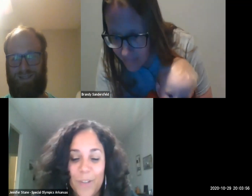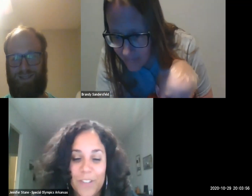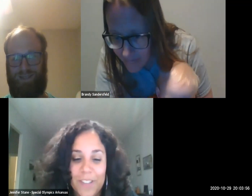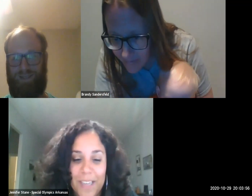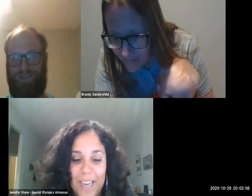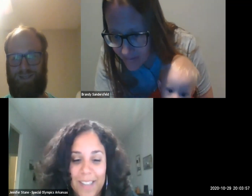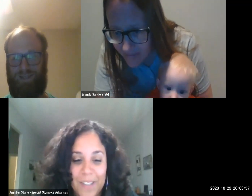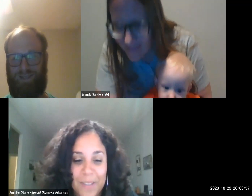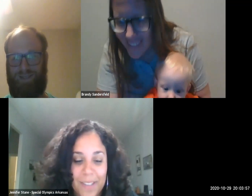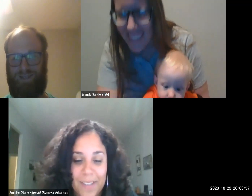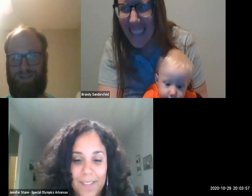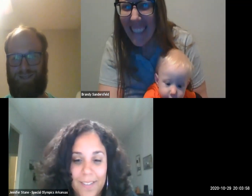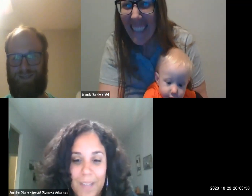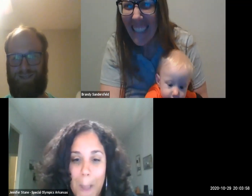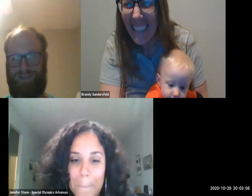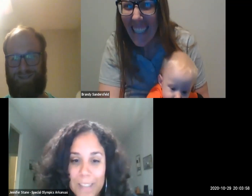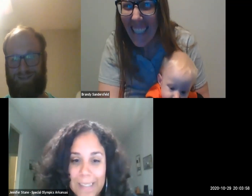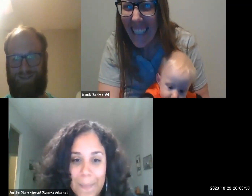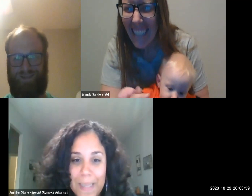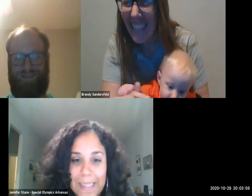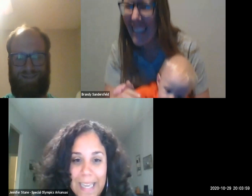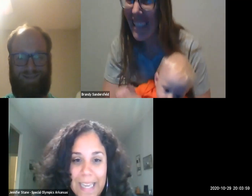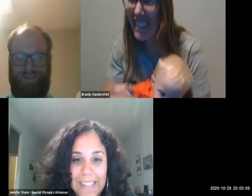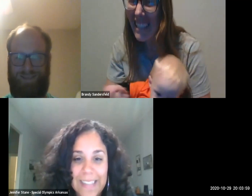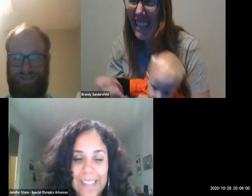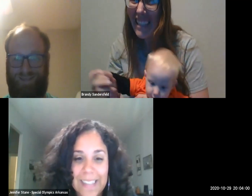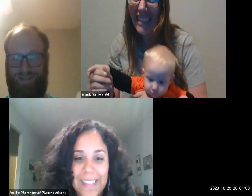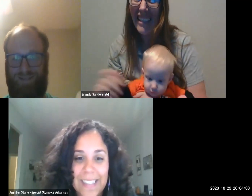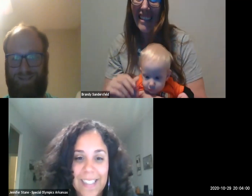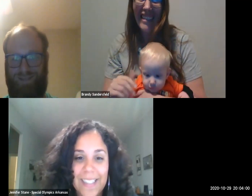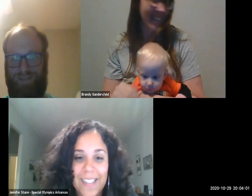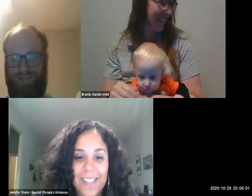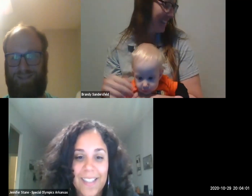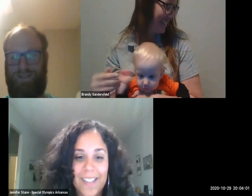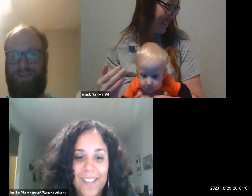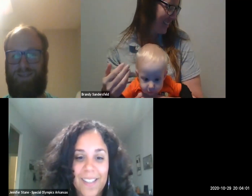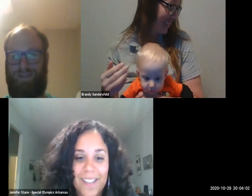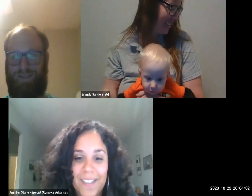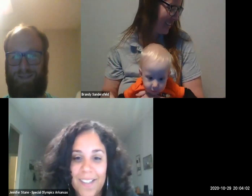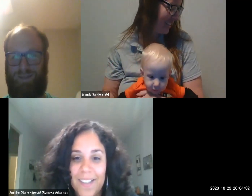I know you're still on here, Vicky. I can see you in the participants list.